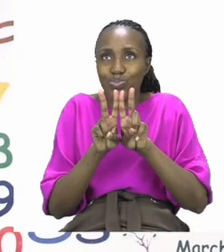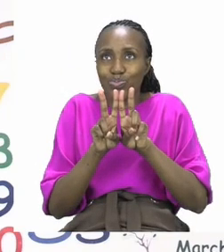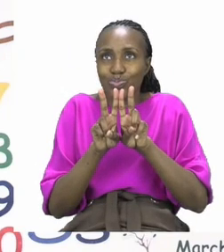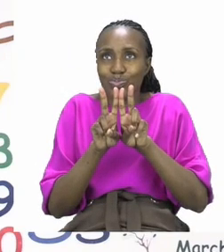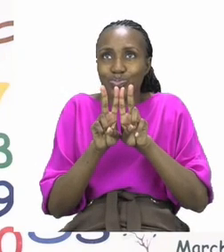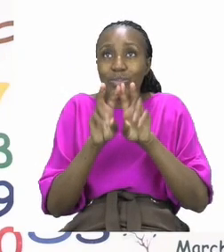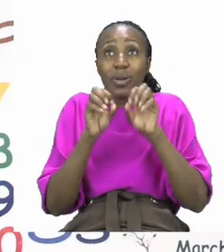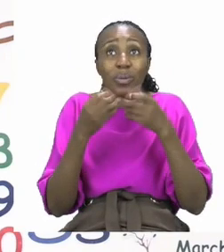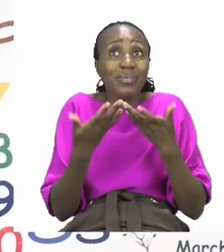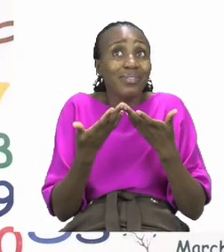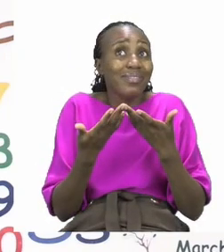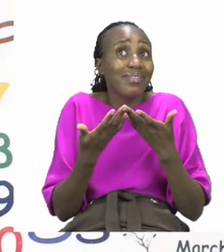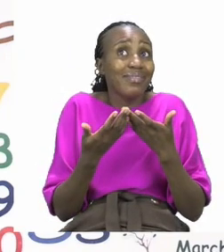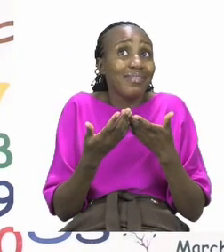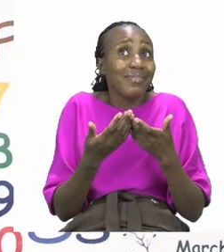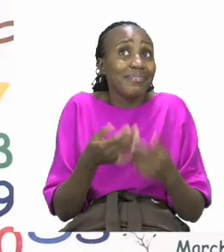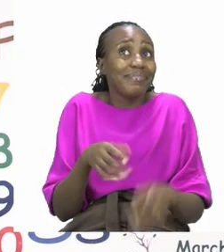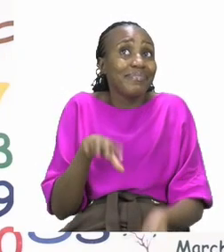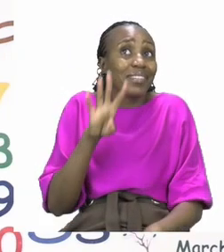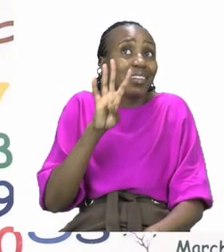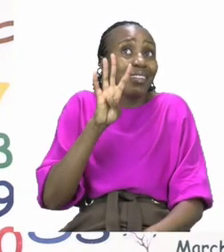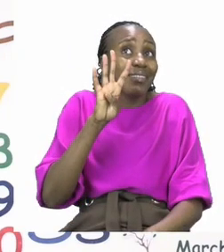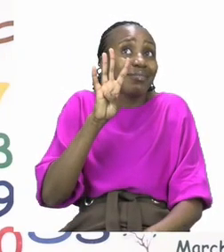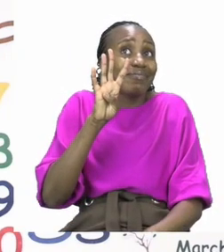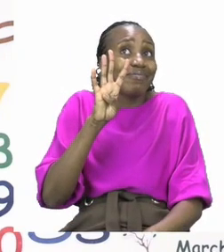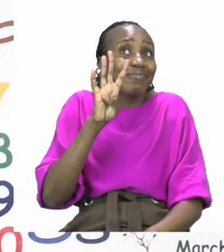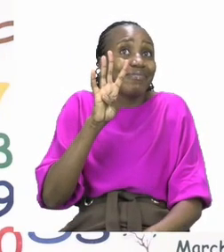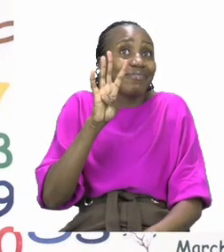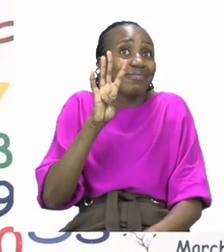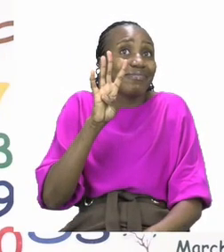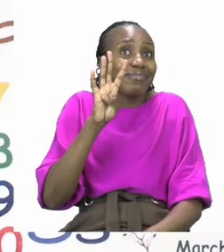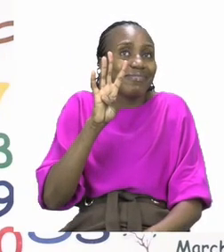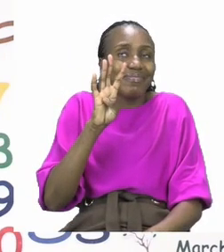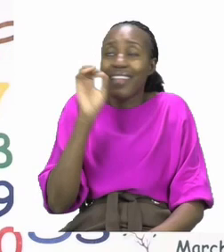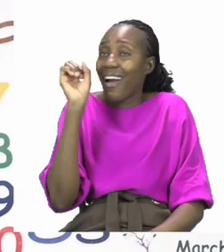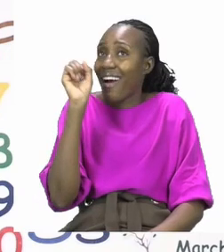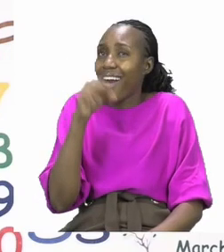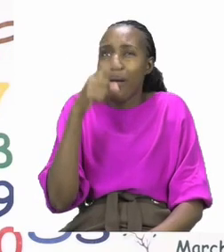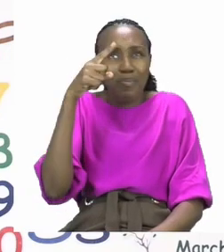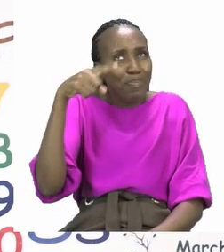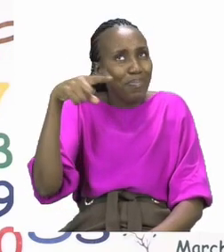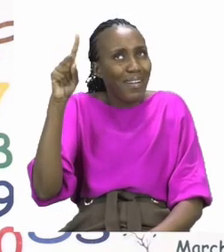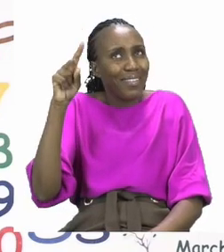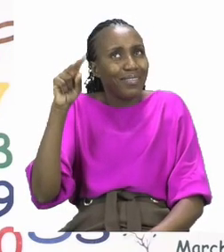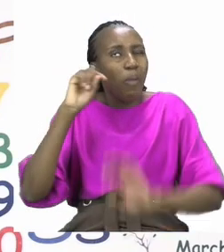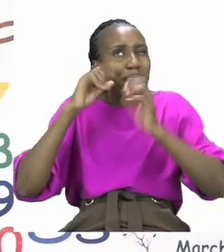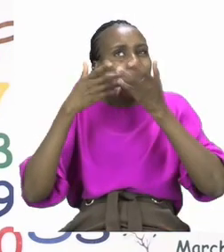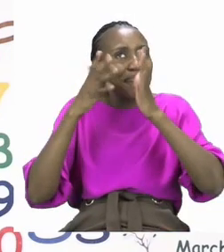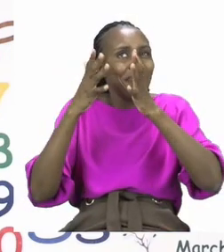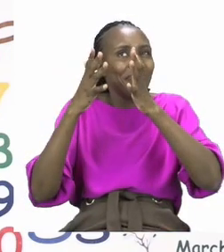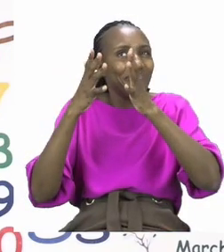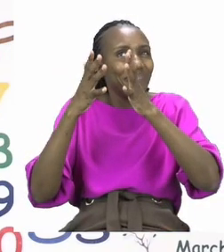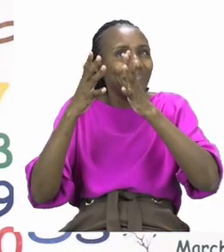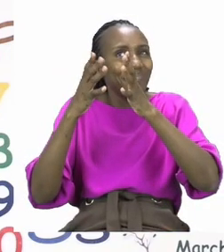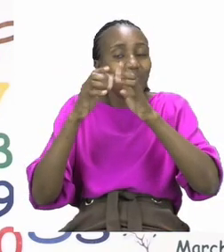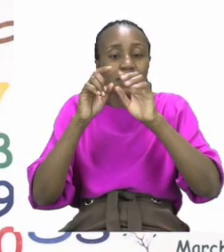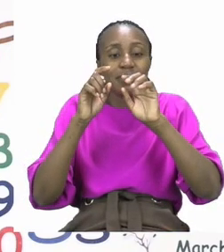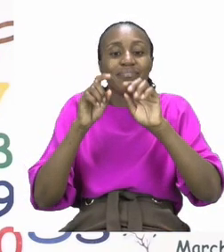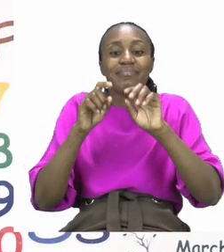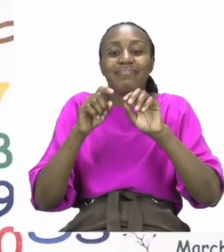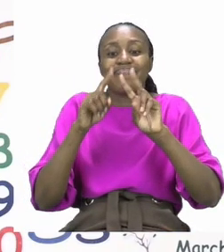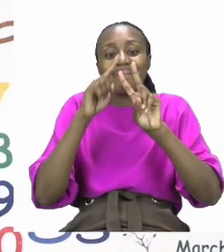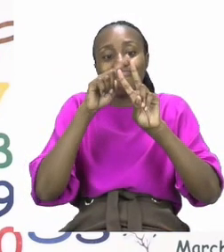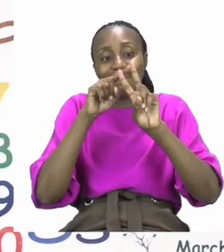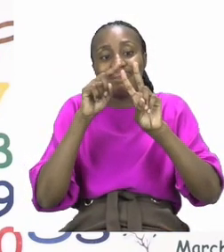together, my answer, boys and girls, is yes, 4. 1, 2,